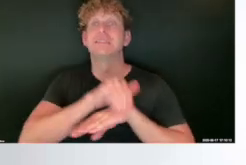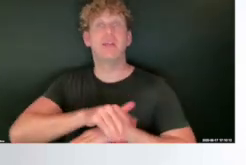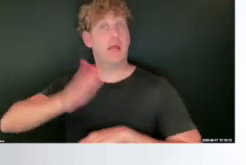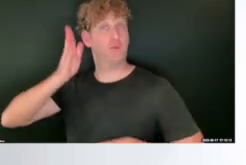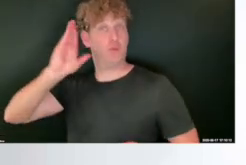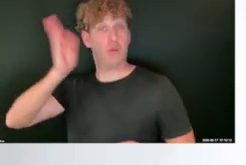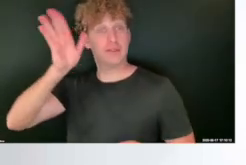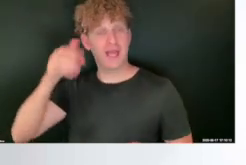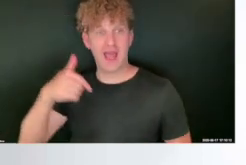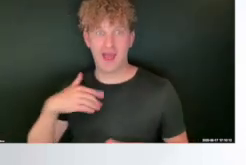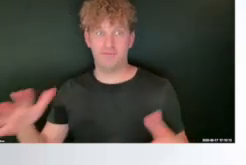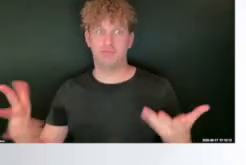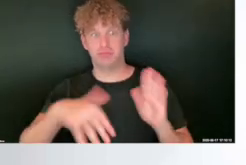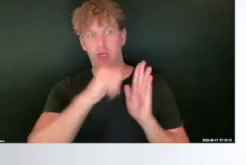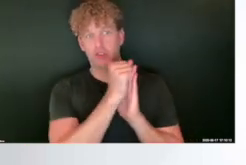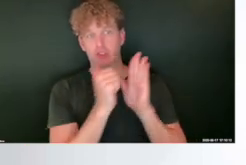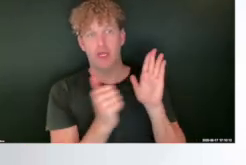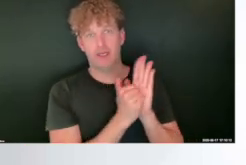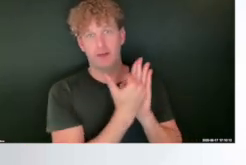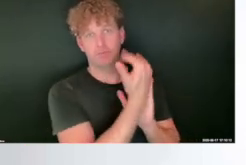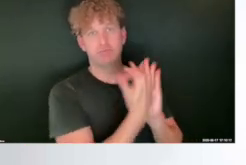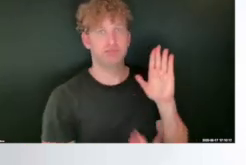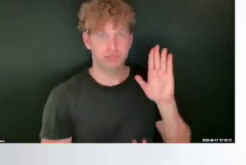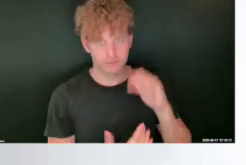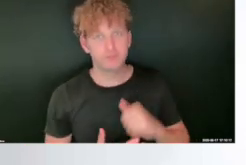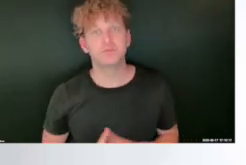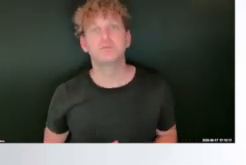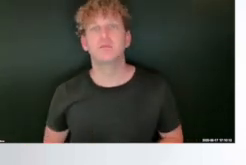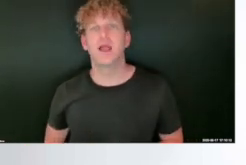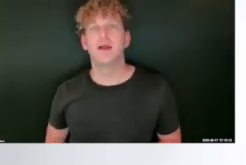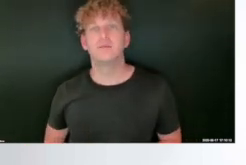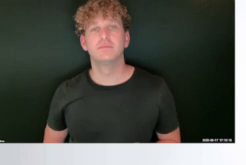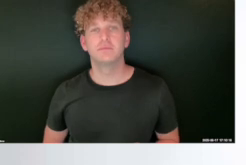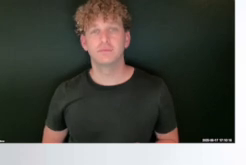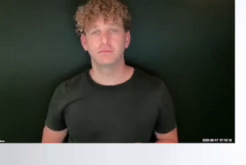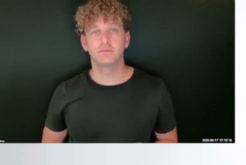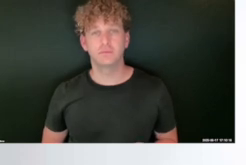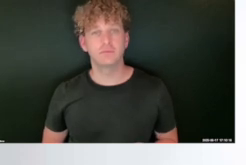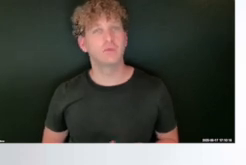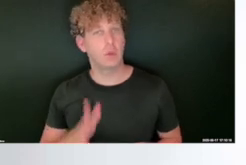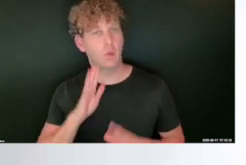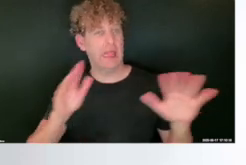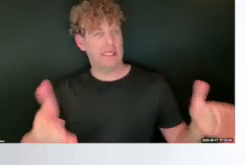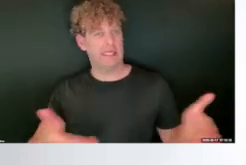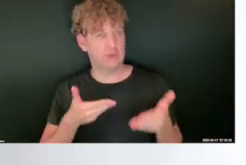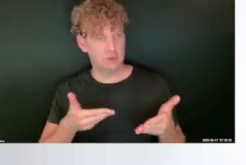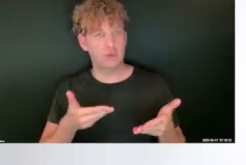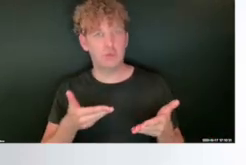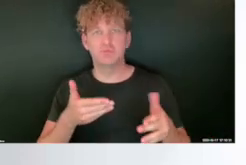is. And I realize that I've cut out some slides from earlier today,